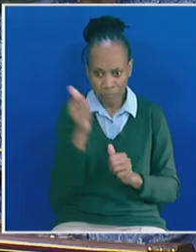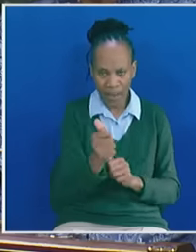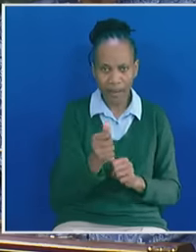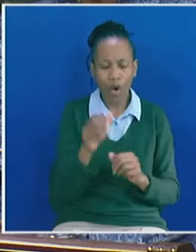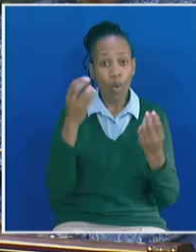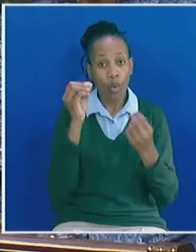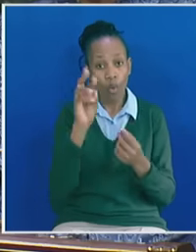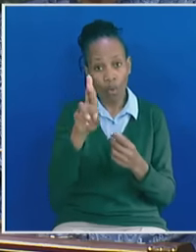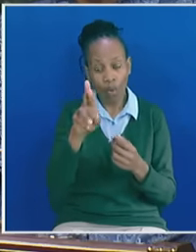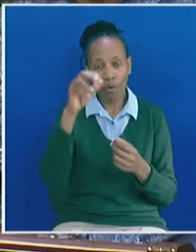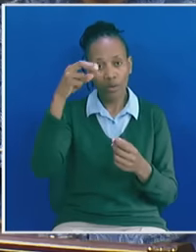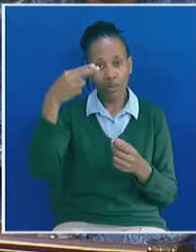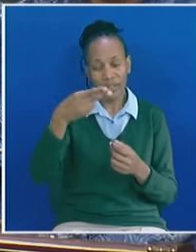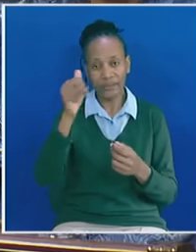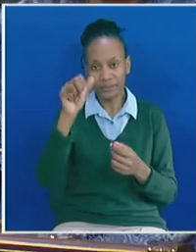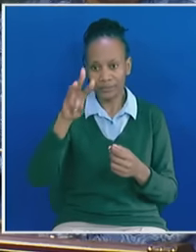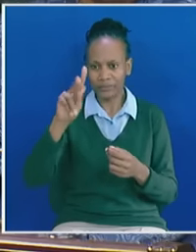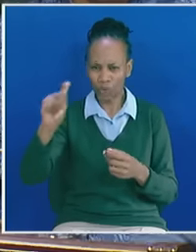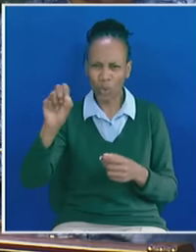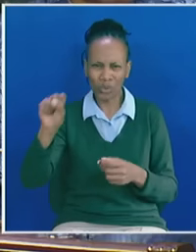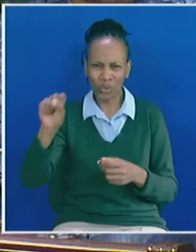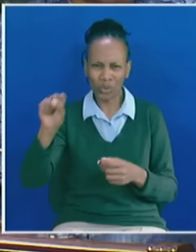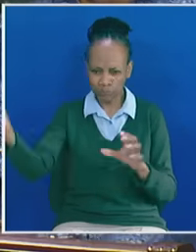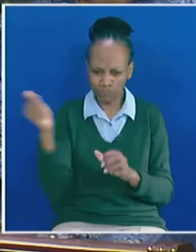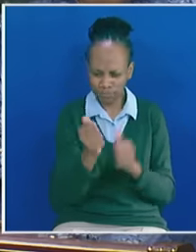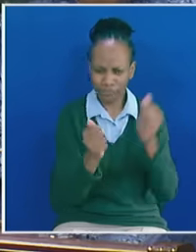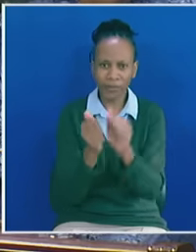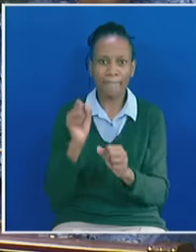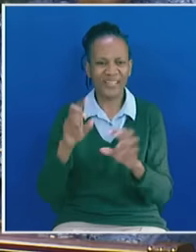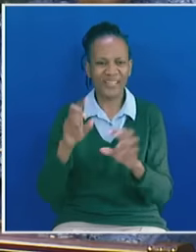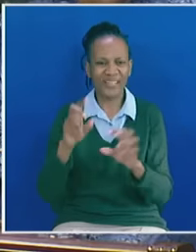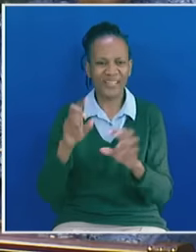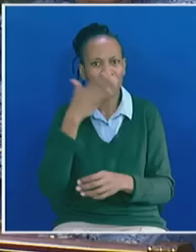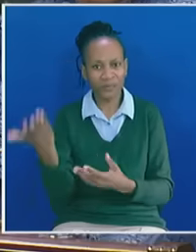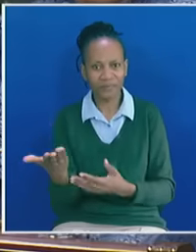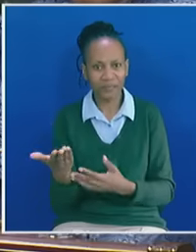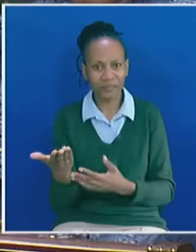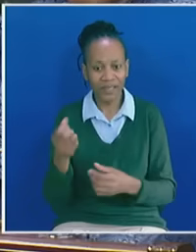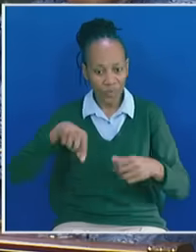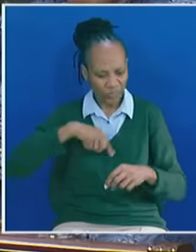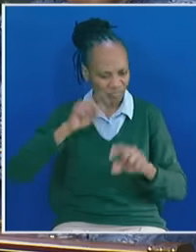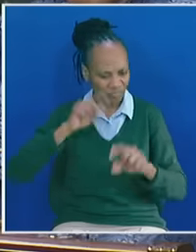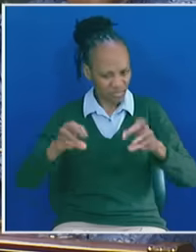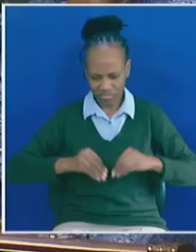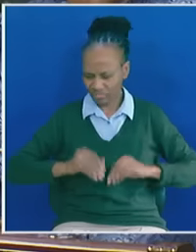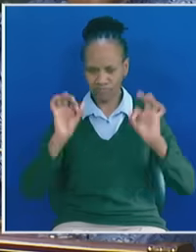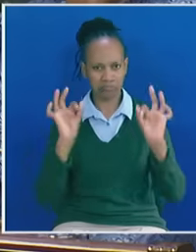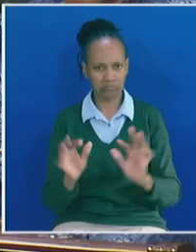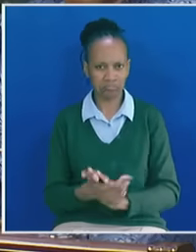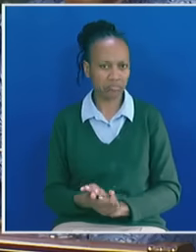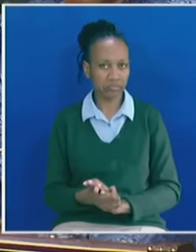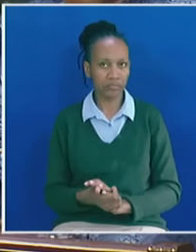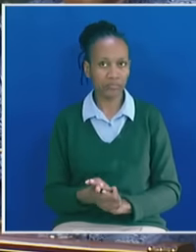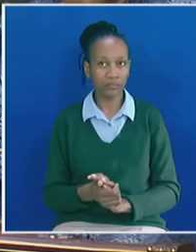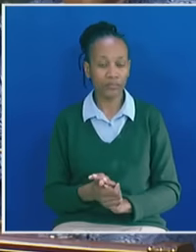Hawks? How many times have we just shook our heads and thought that is simply cannot be? One of